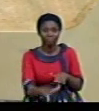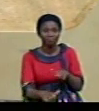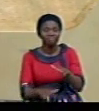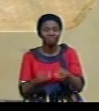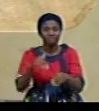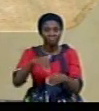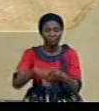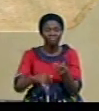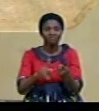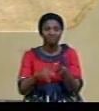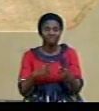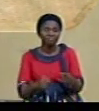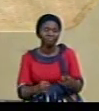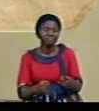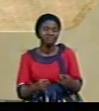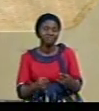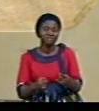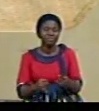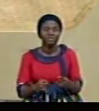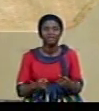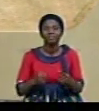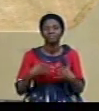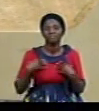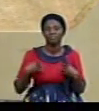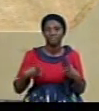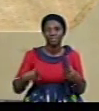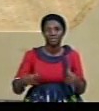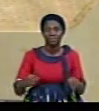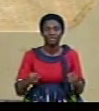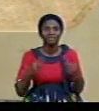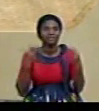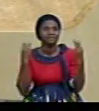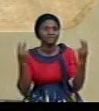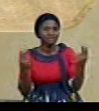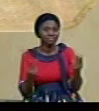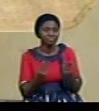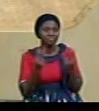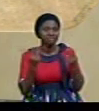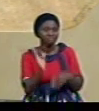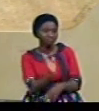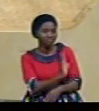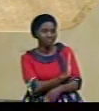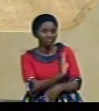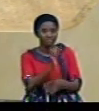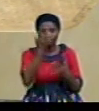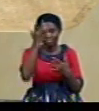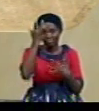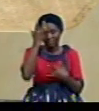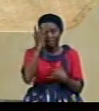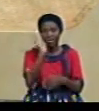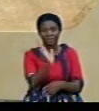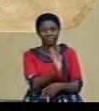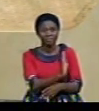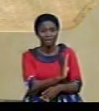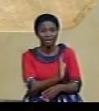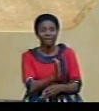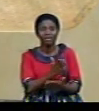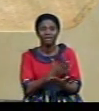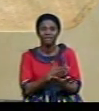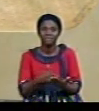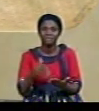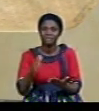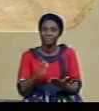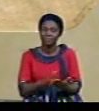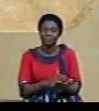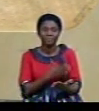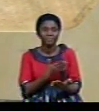the healing City bye bye sickness bye bye sickness bye bye